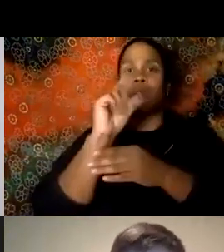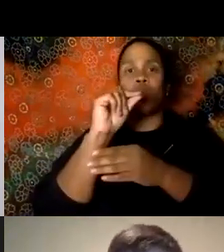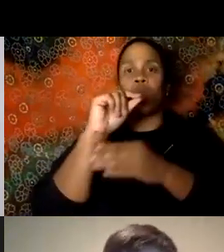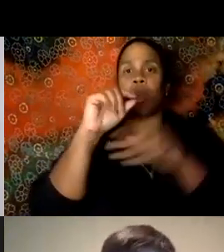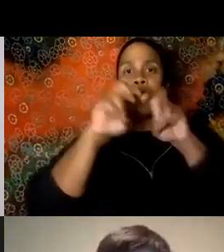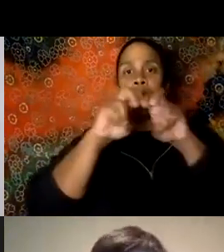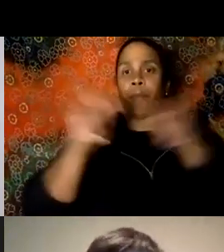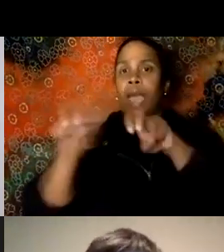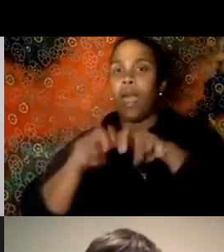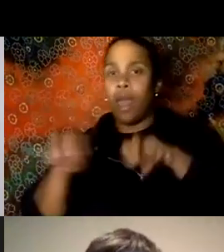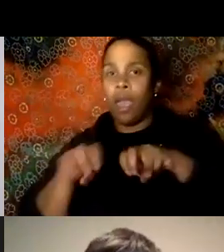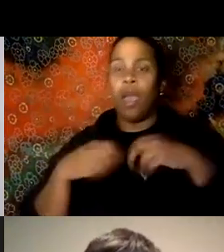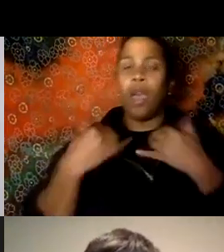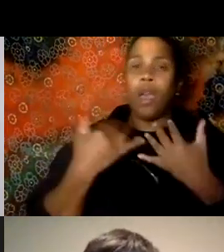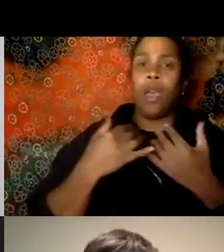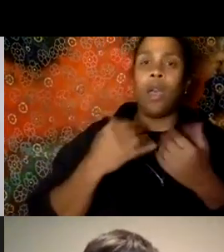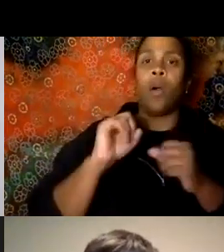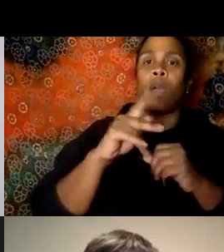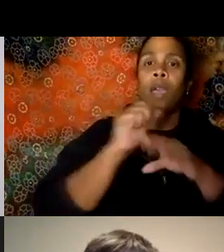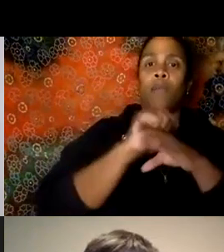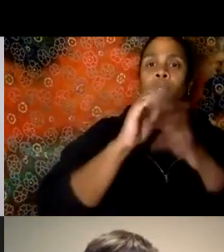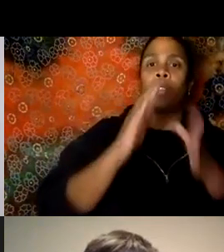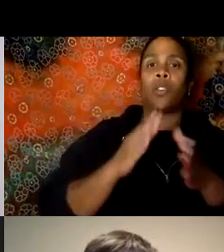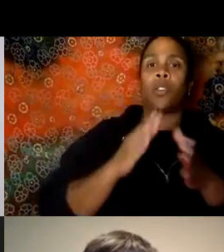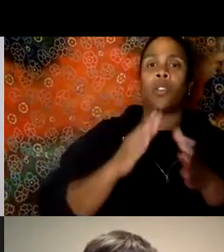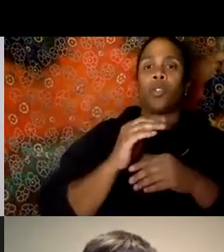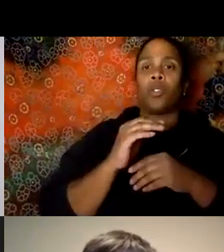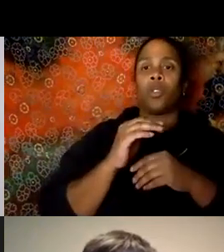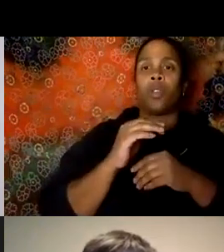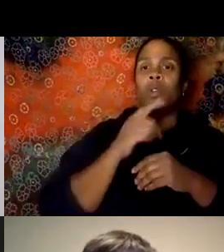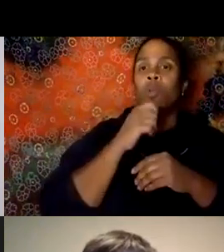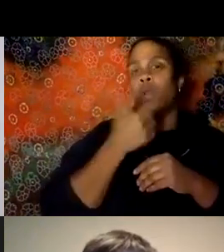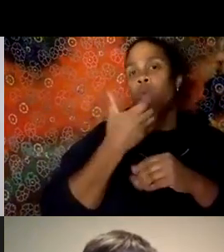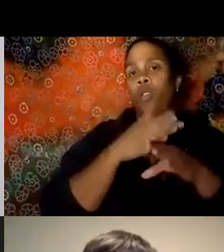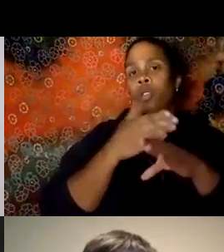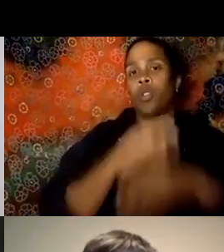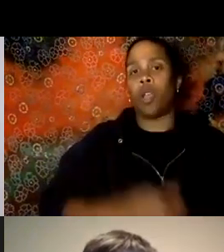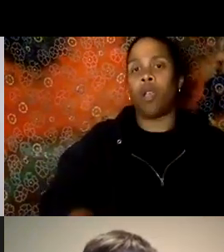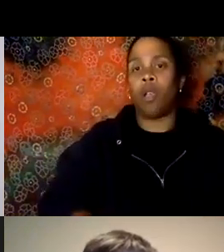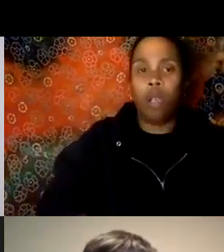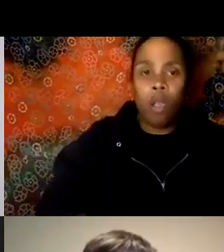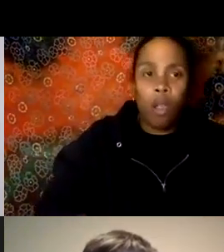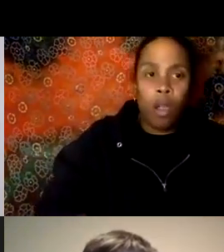coming. All right, practitioners, who else wants to share? And I'll put your info in the chat as you're sharing. I'll go next.